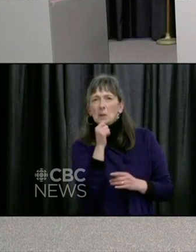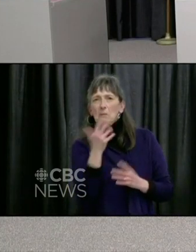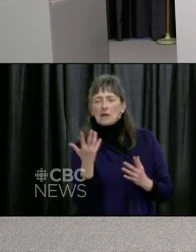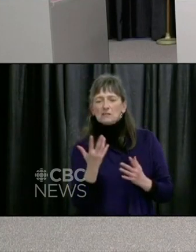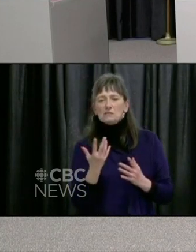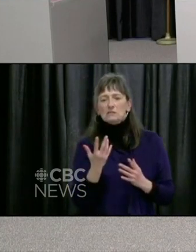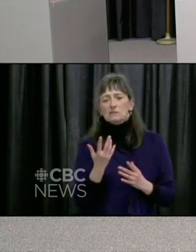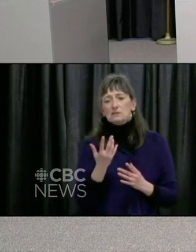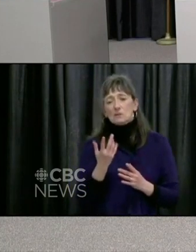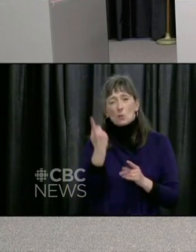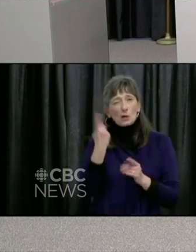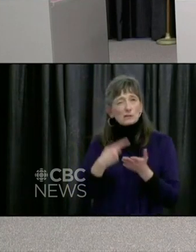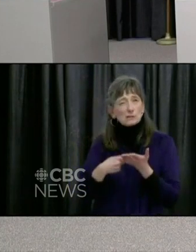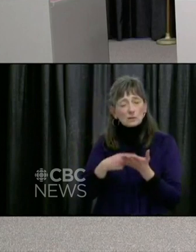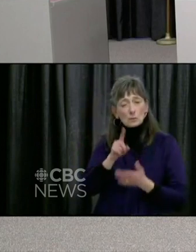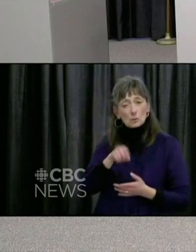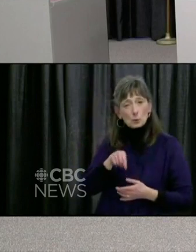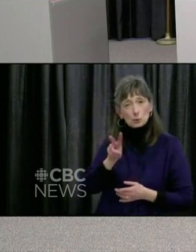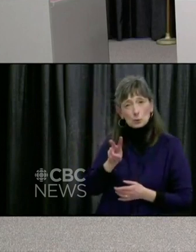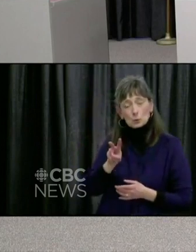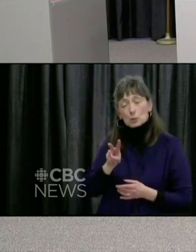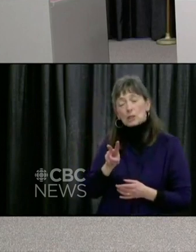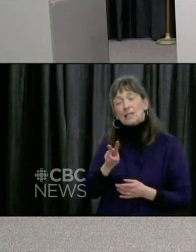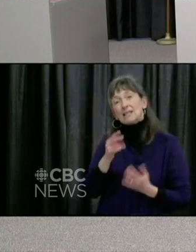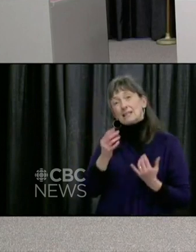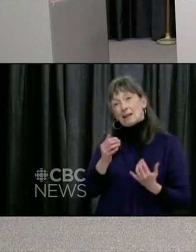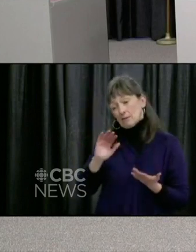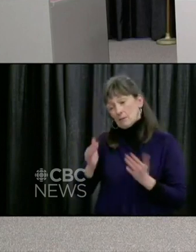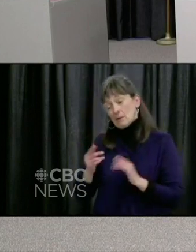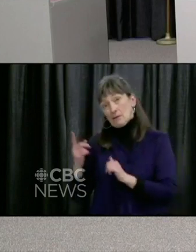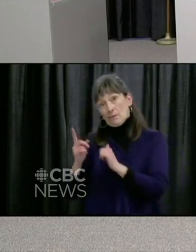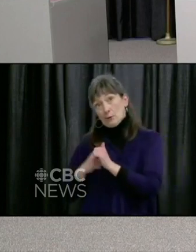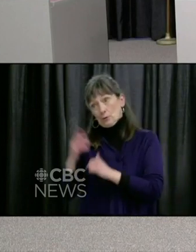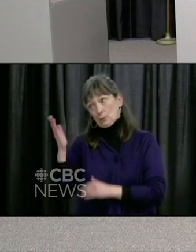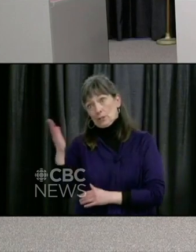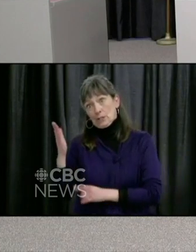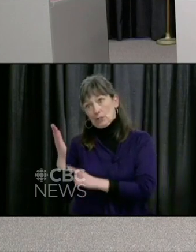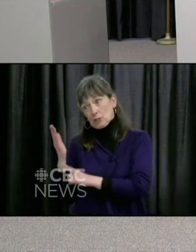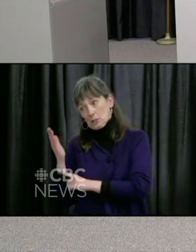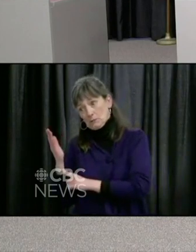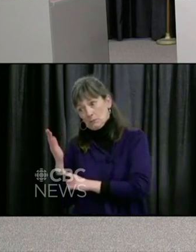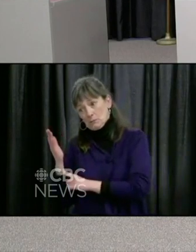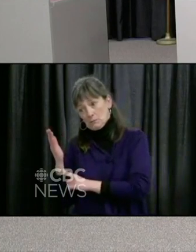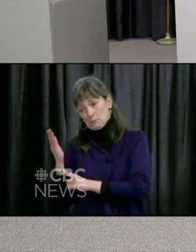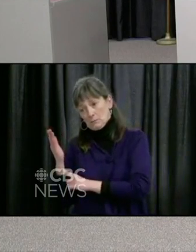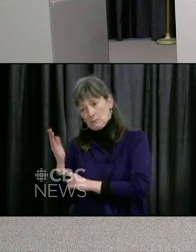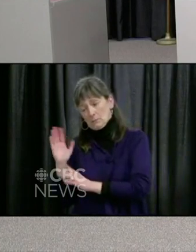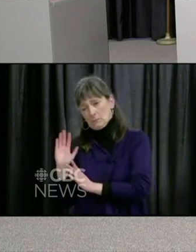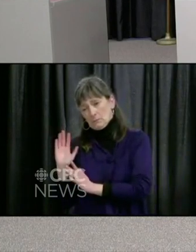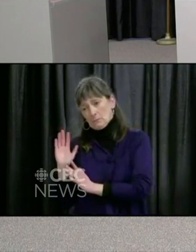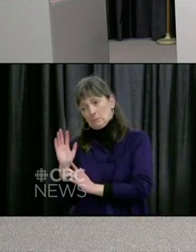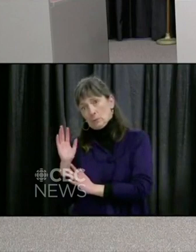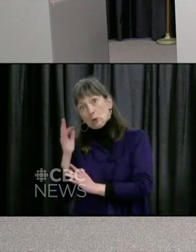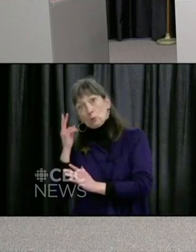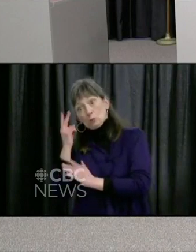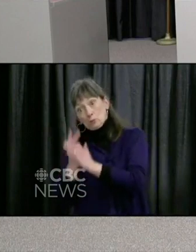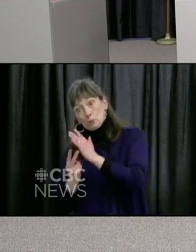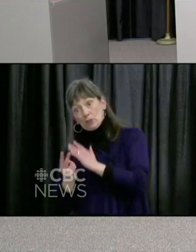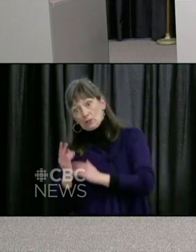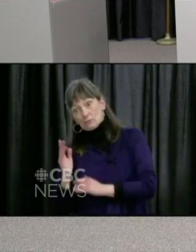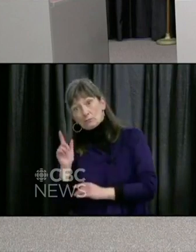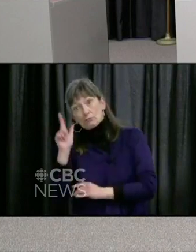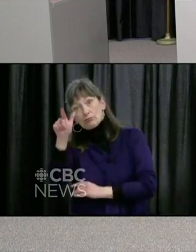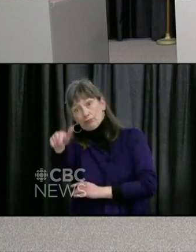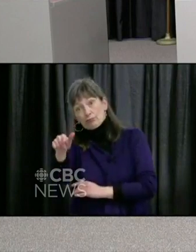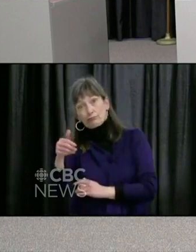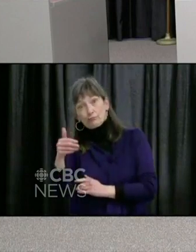Is there anything about the first presentation you gave that informed why you would sort of stay away from the projection